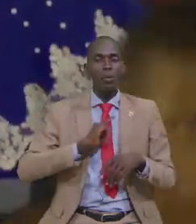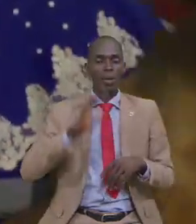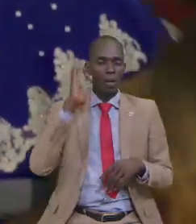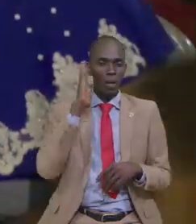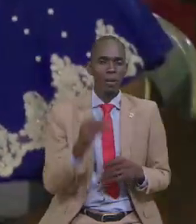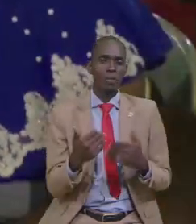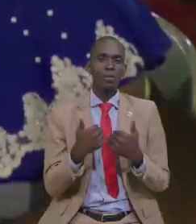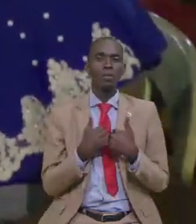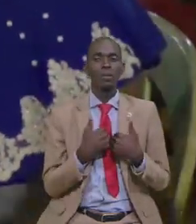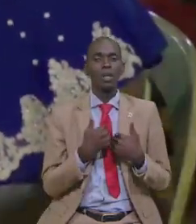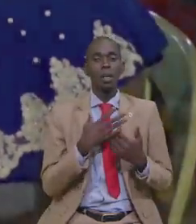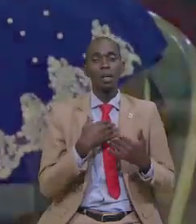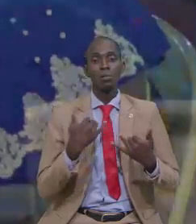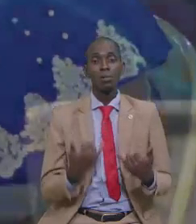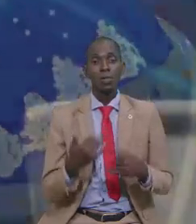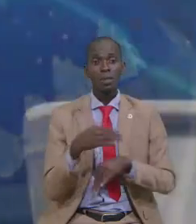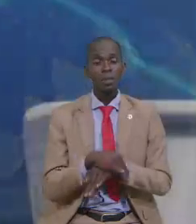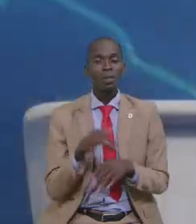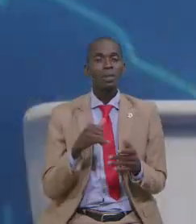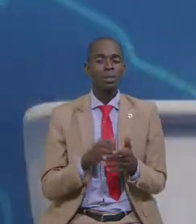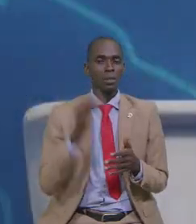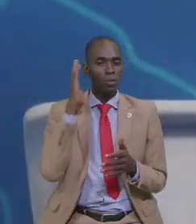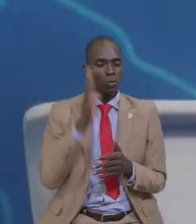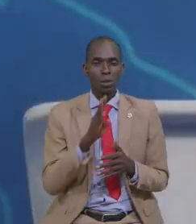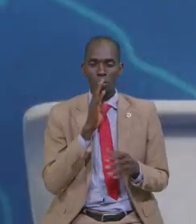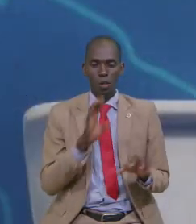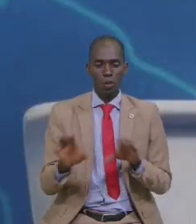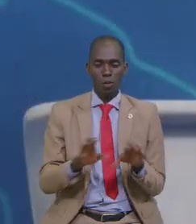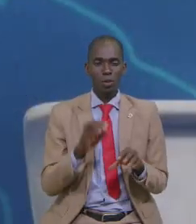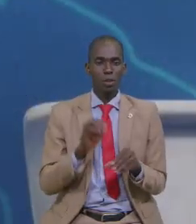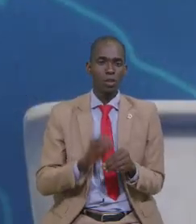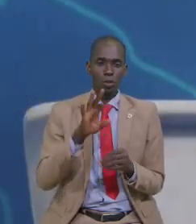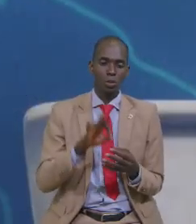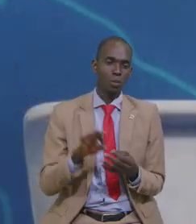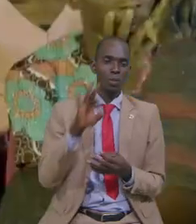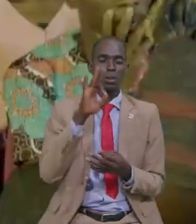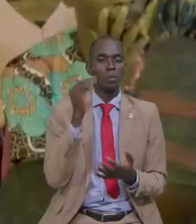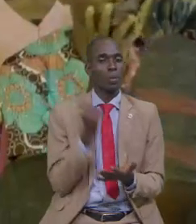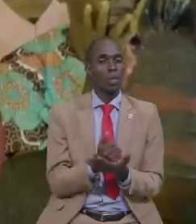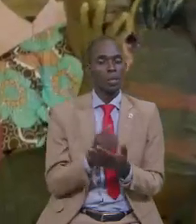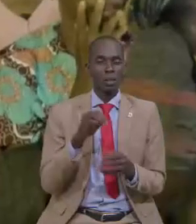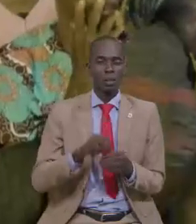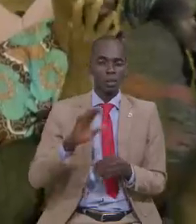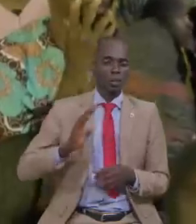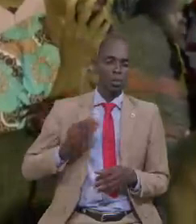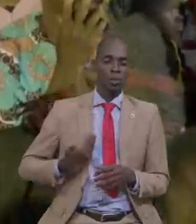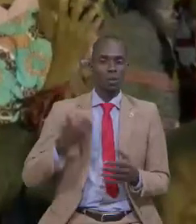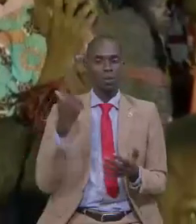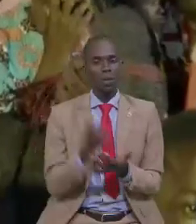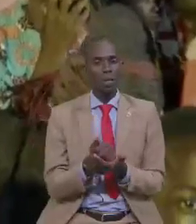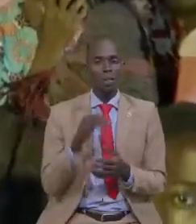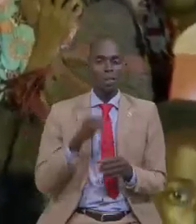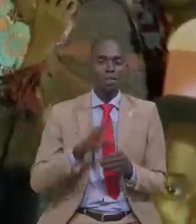And tonight, it will be fulfilled in your spirit, in your soul, in your